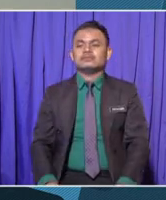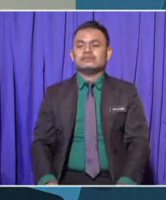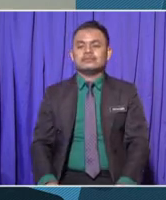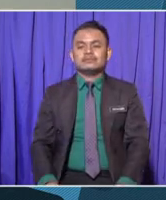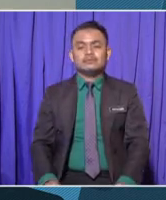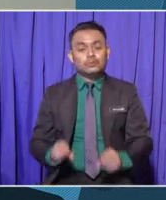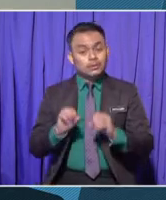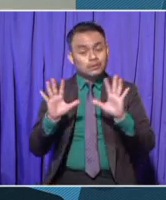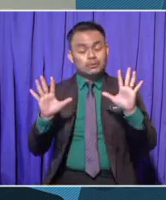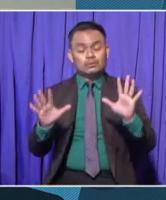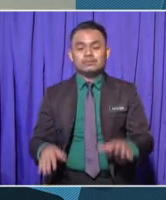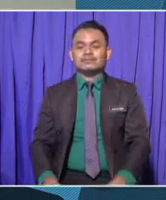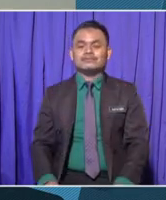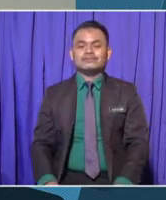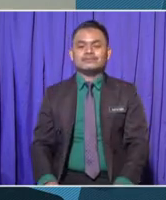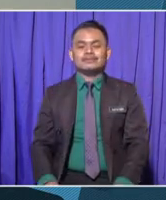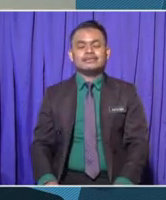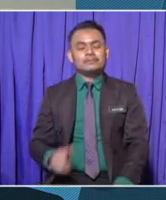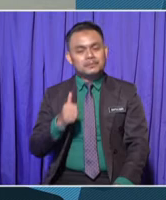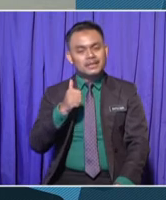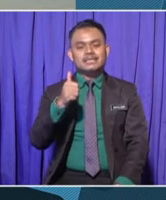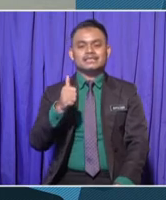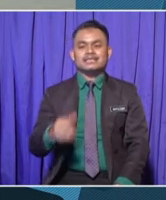Wow! That's amazing!